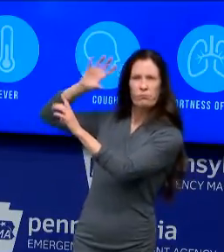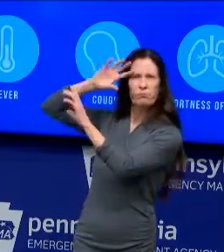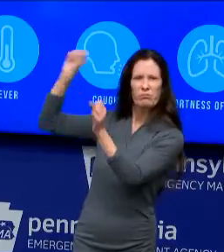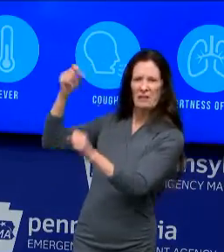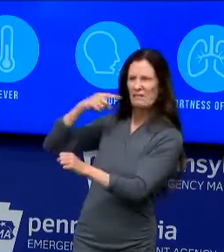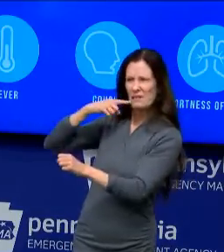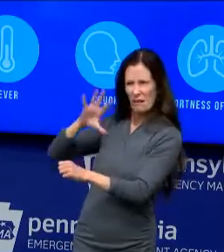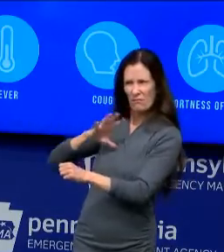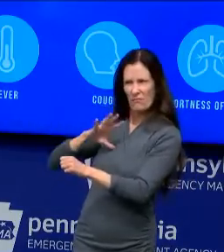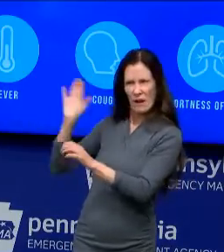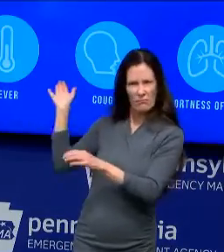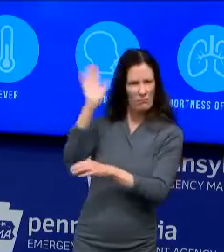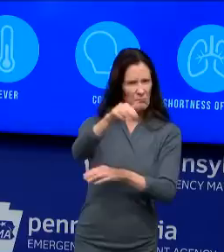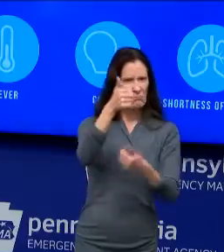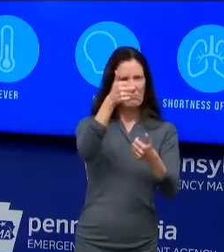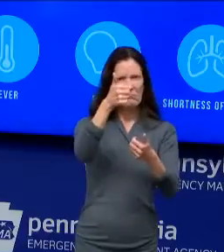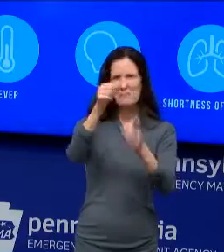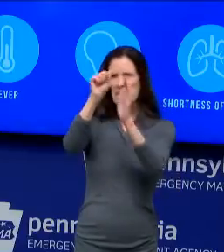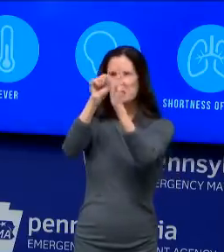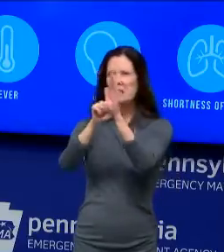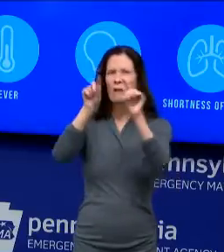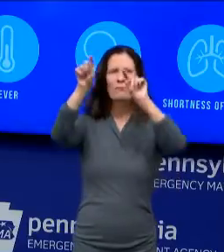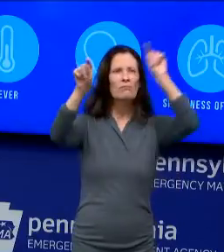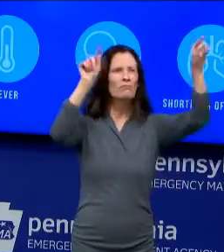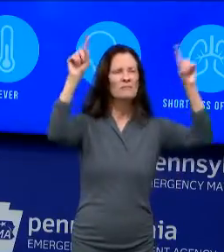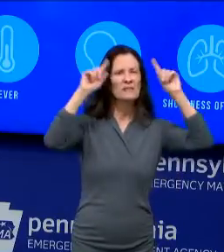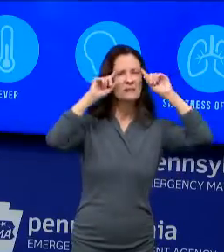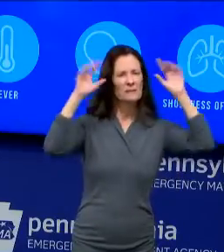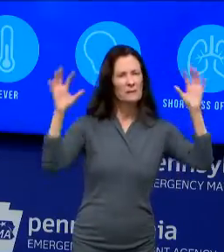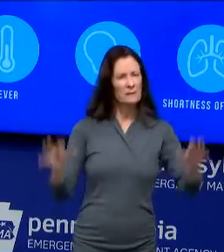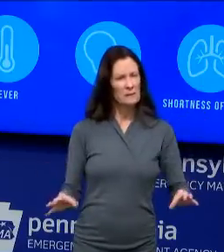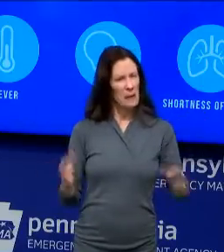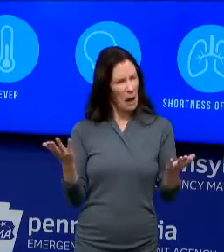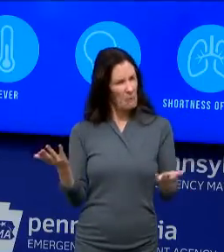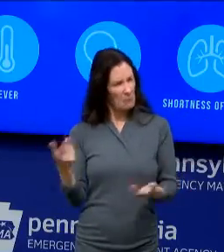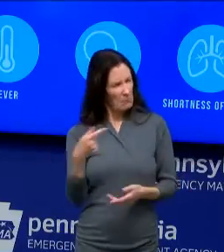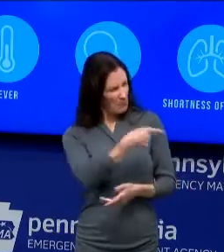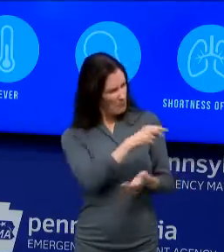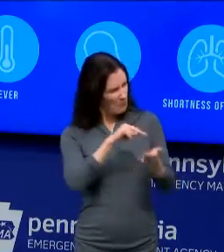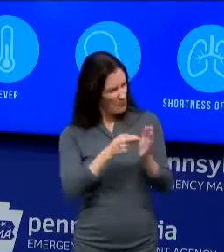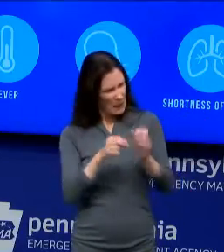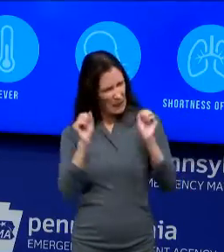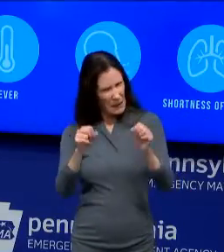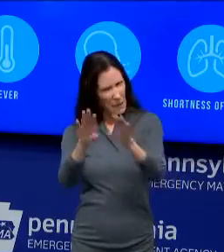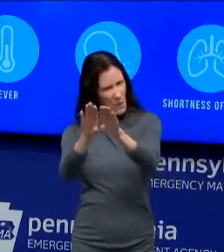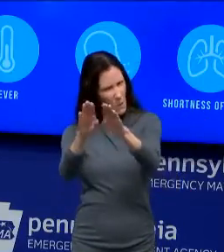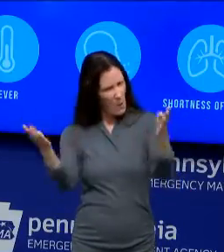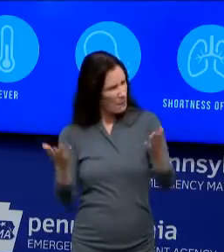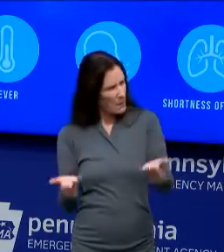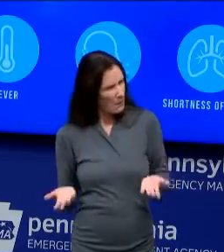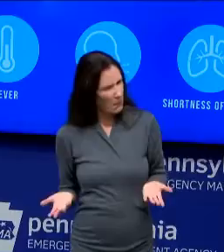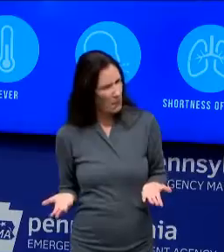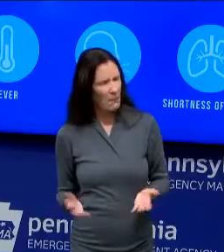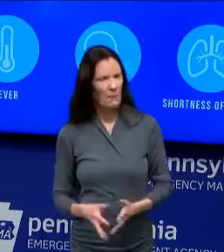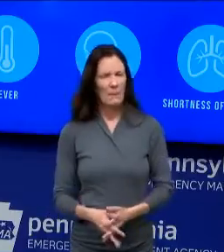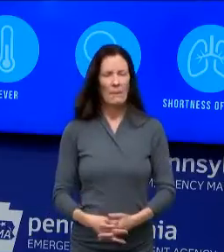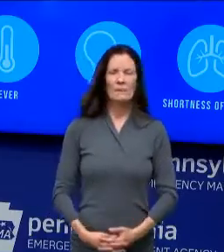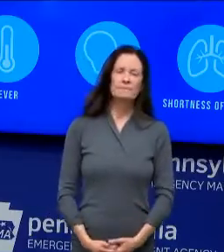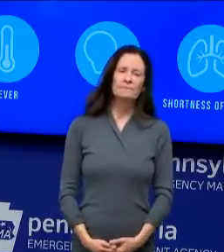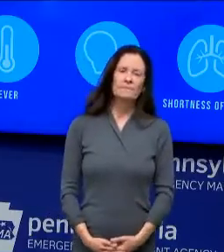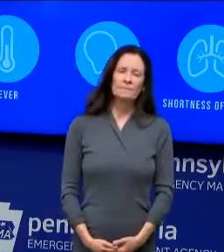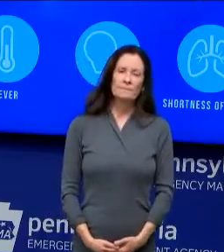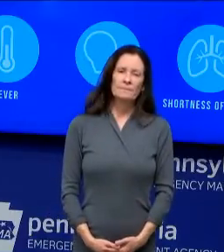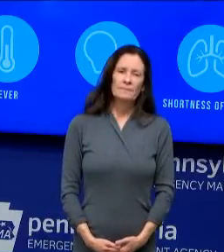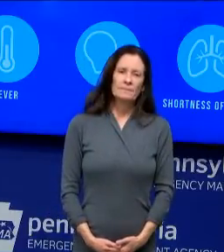of the necessary tests in order to begin safely reopening the state for business? Well, as I've mentioned previously, we're working to expand testing